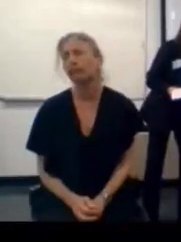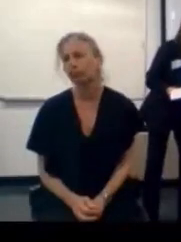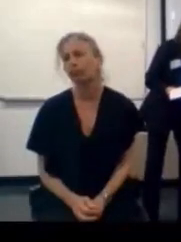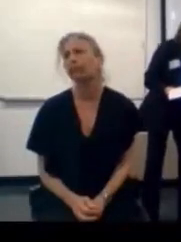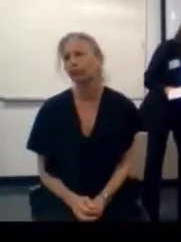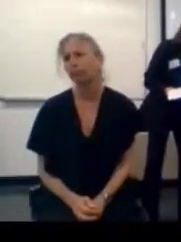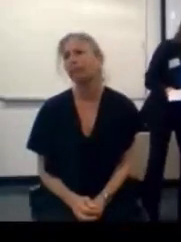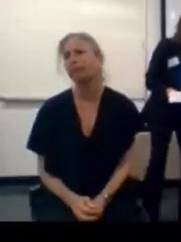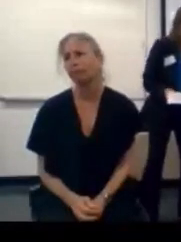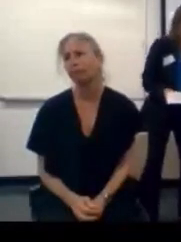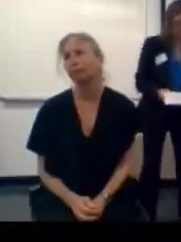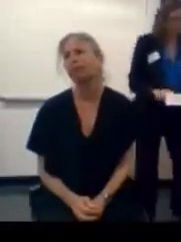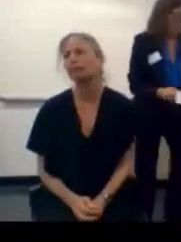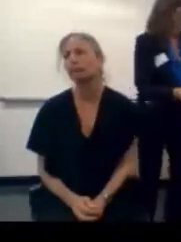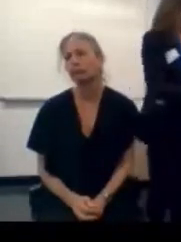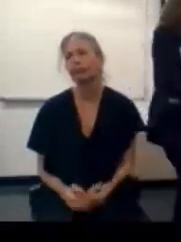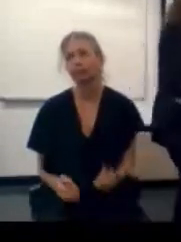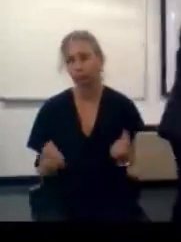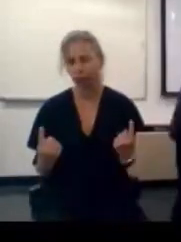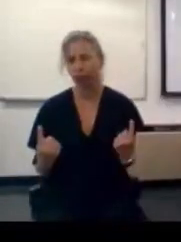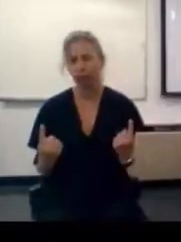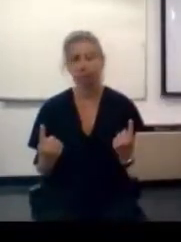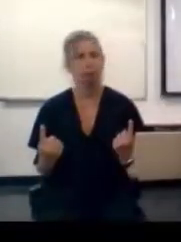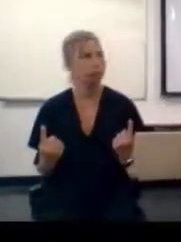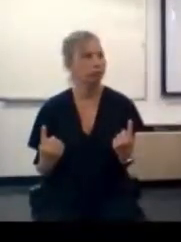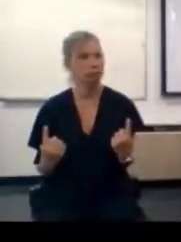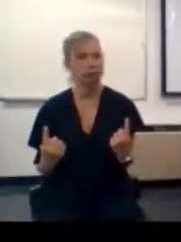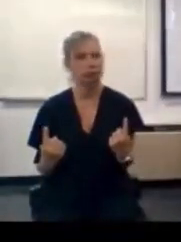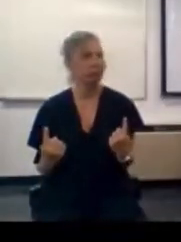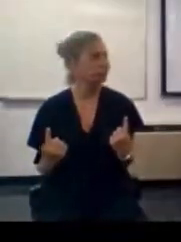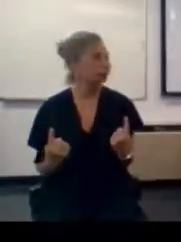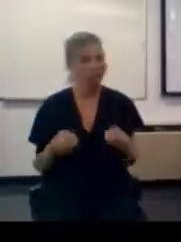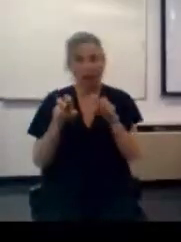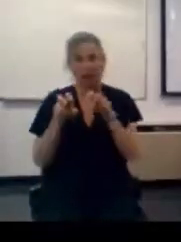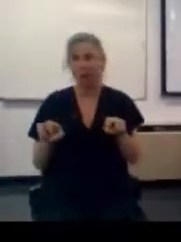Amazing. Oh, thank you. Thank you. Little stage shift here.